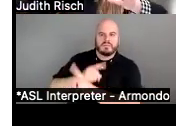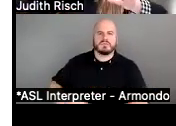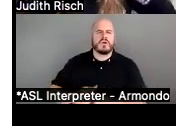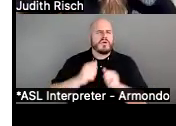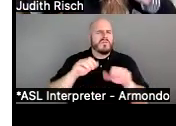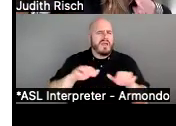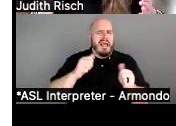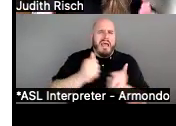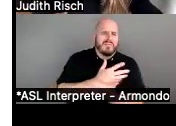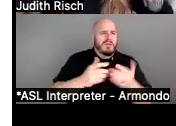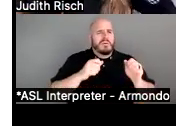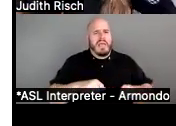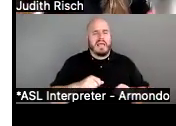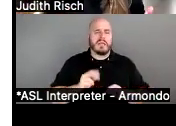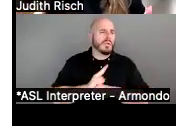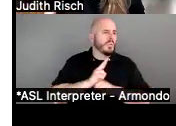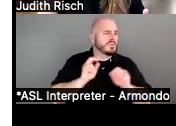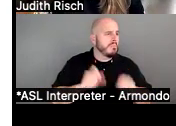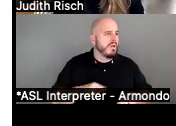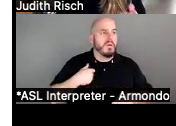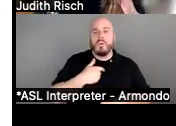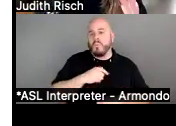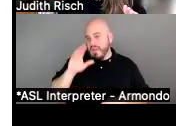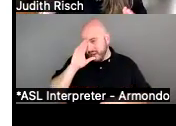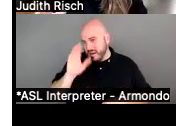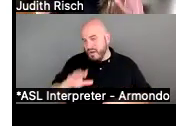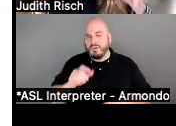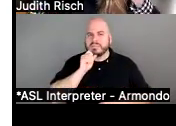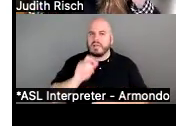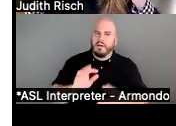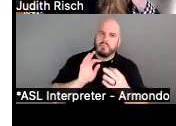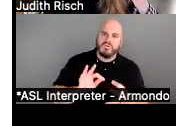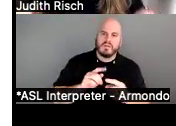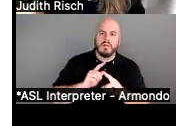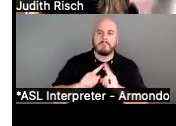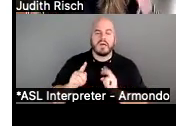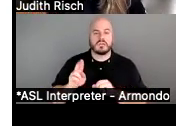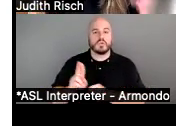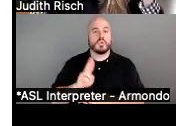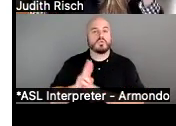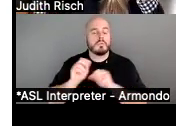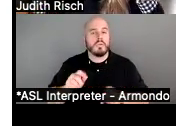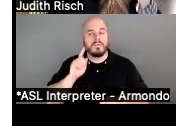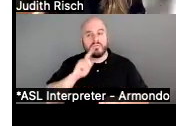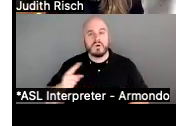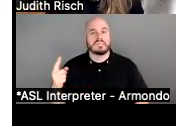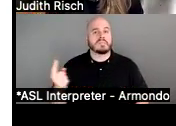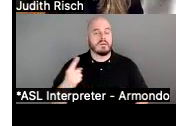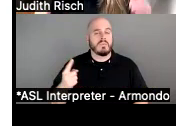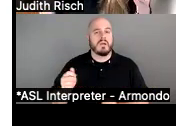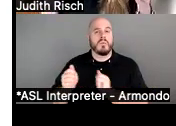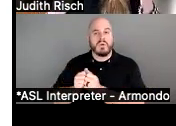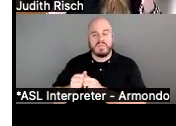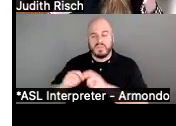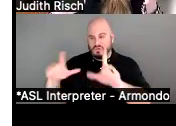in your power. It is usable. We know it's not perfect, but it's usable for someone with a screen